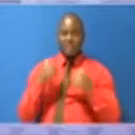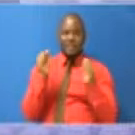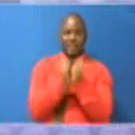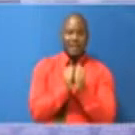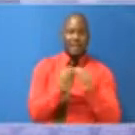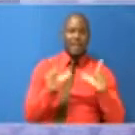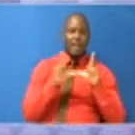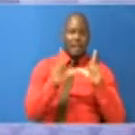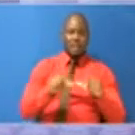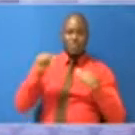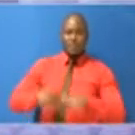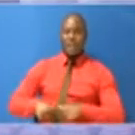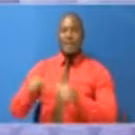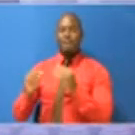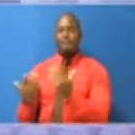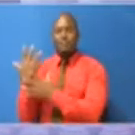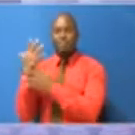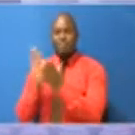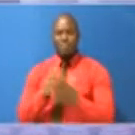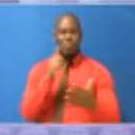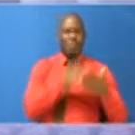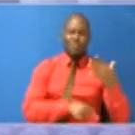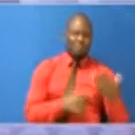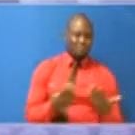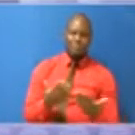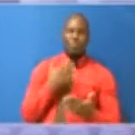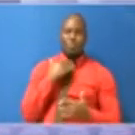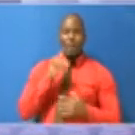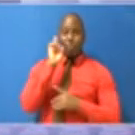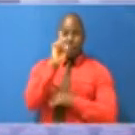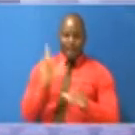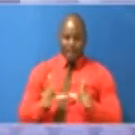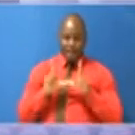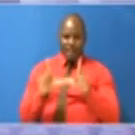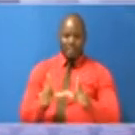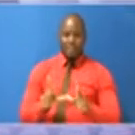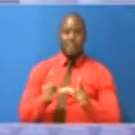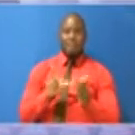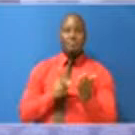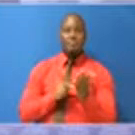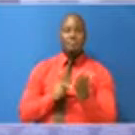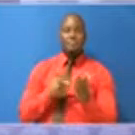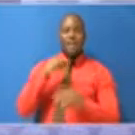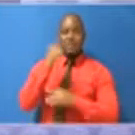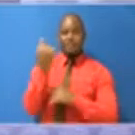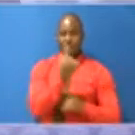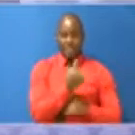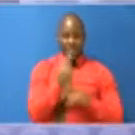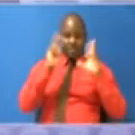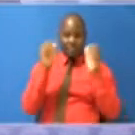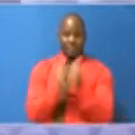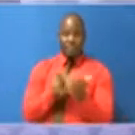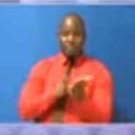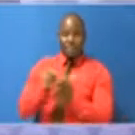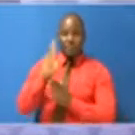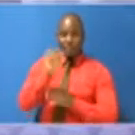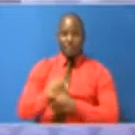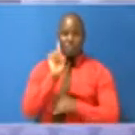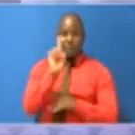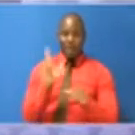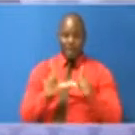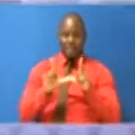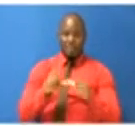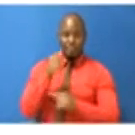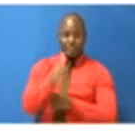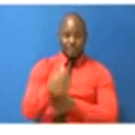licenses today there is fire tomorrow there is one it will be one license and i will pay every other entity that needs to be paid from that one license that you